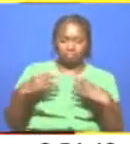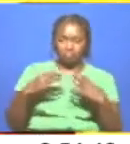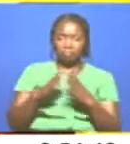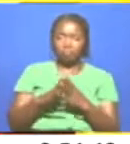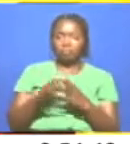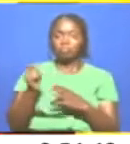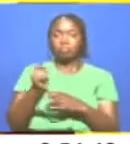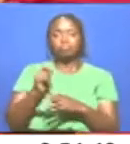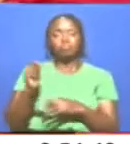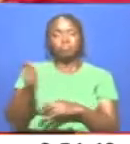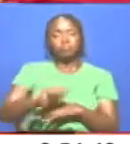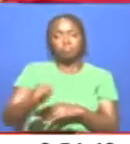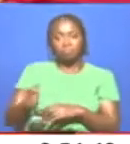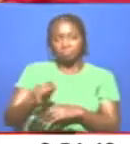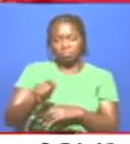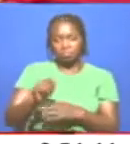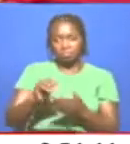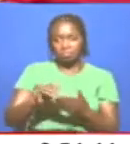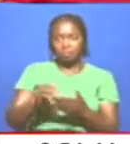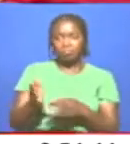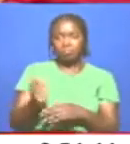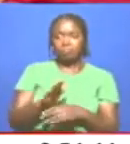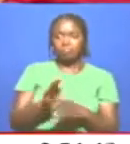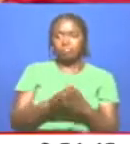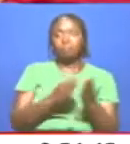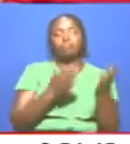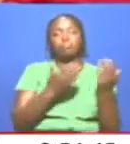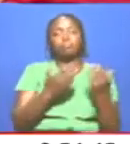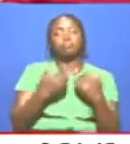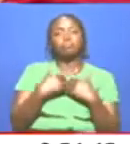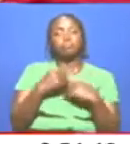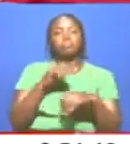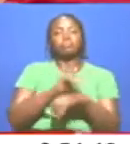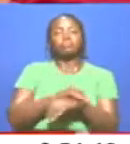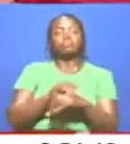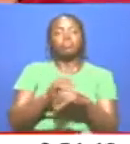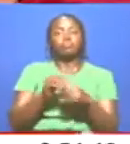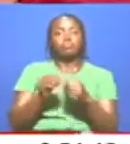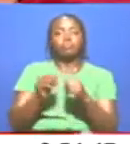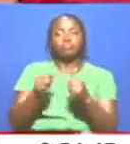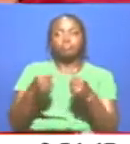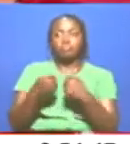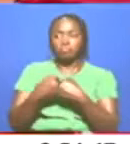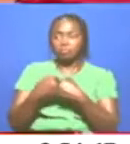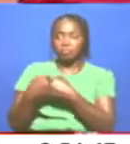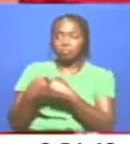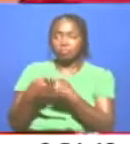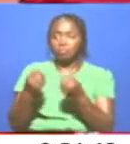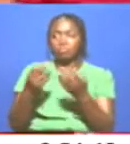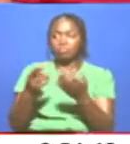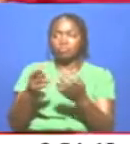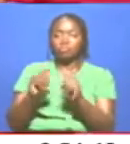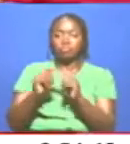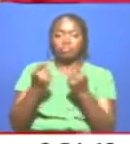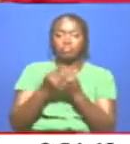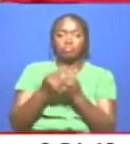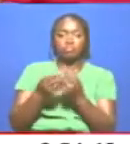back, we can see more of the action. I'm hoping that we'll have a good league and that we'll have so many teams registering for the